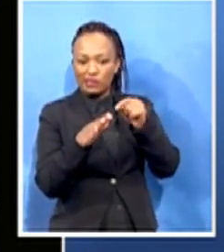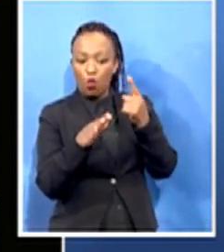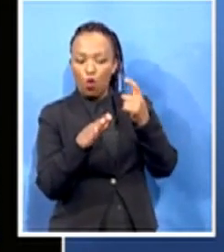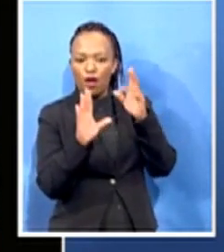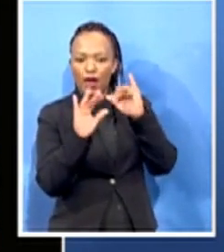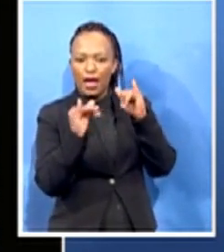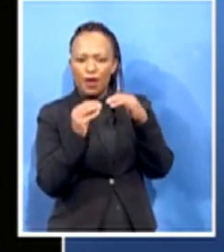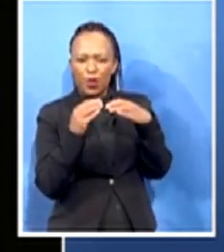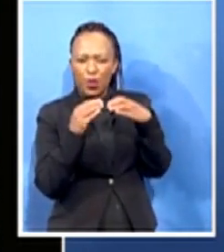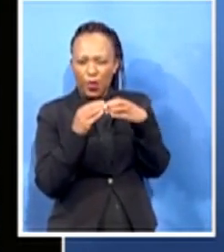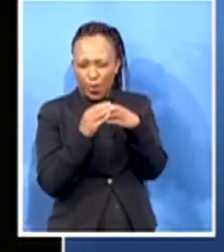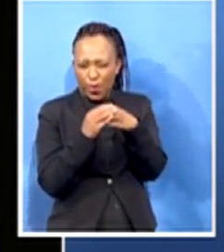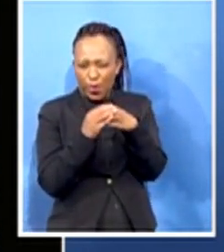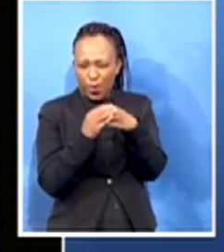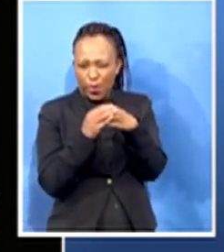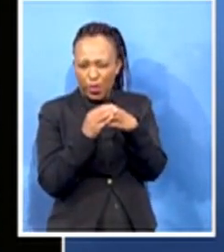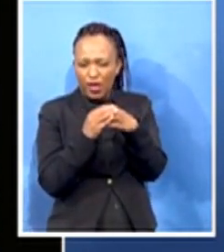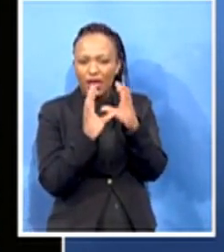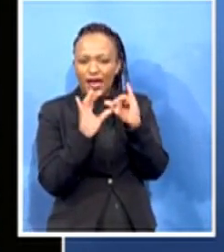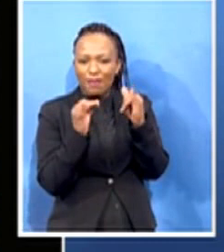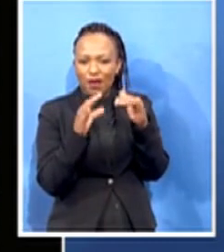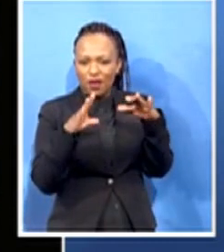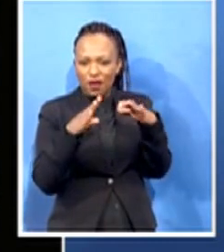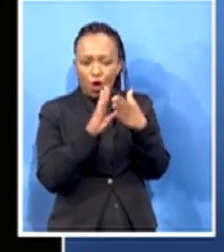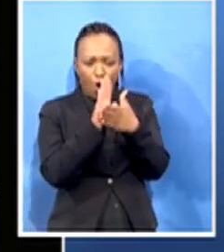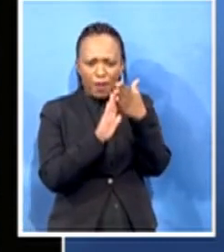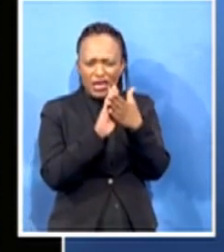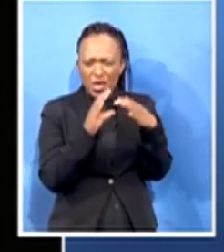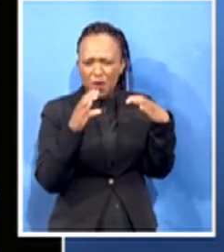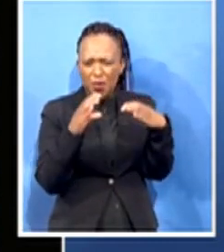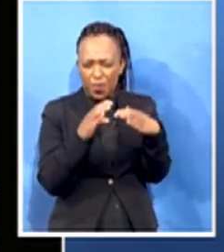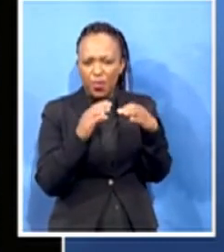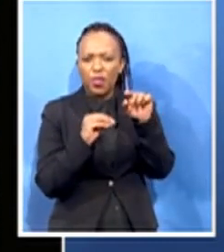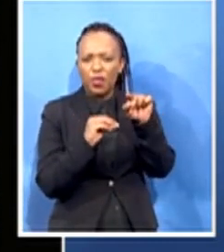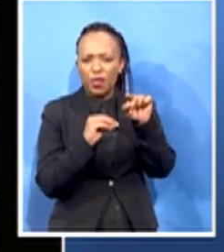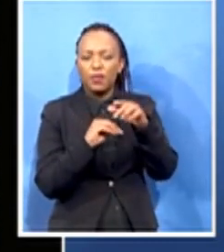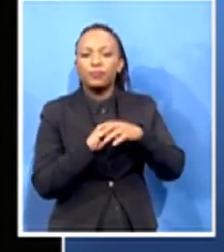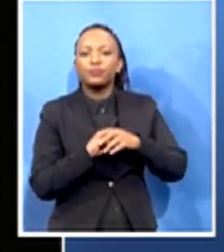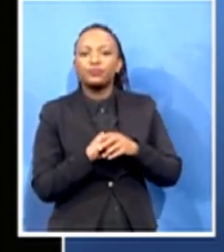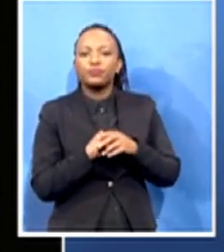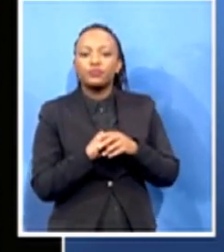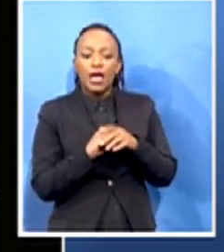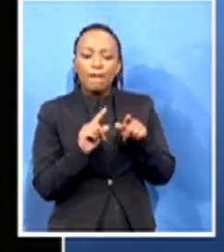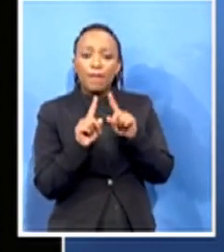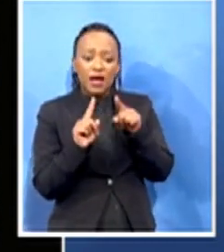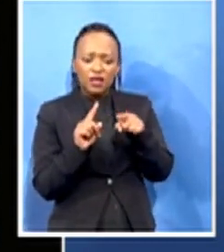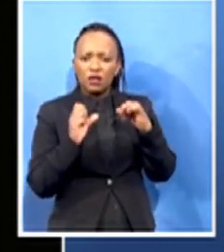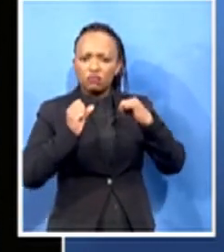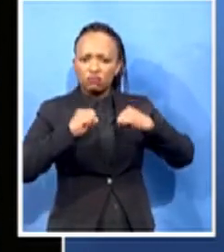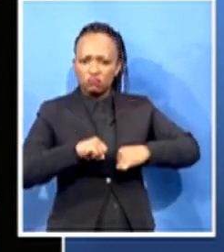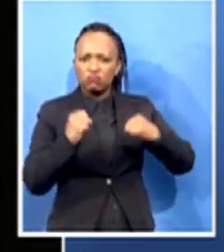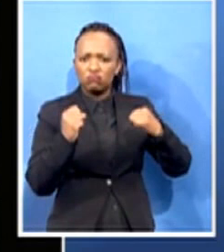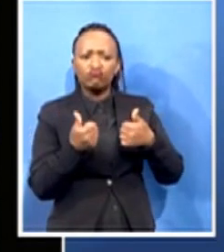smallest operations. They've agreed in terms of the issue. They